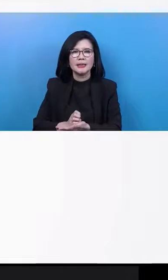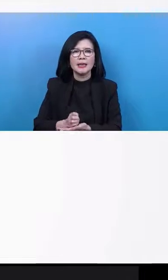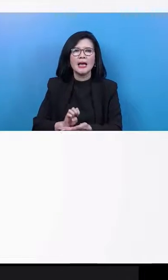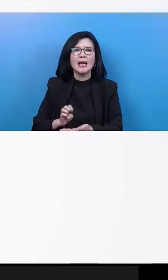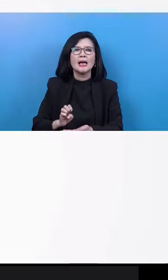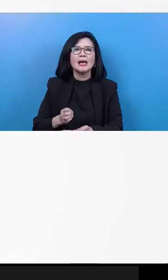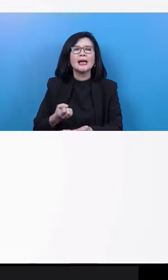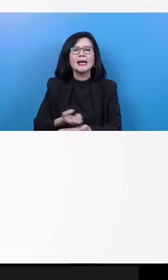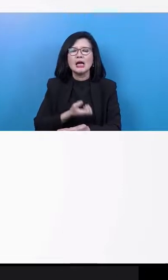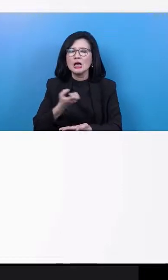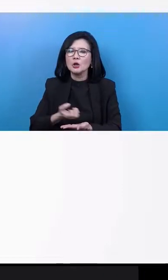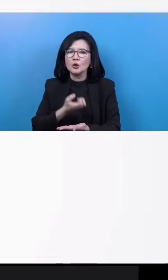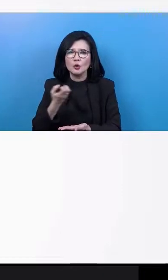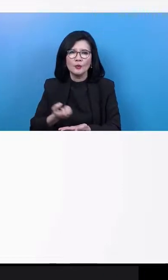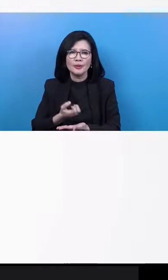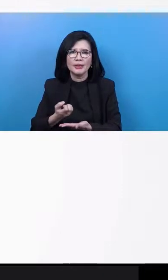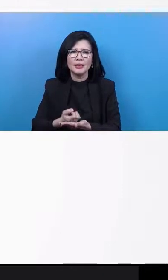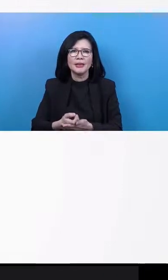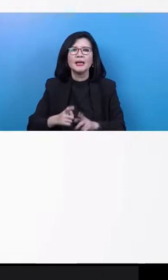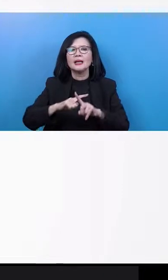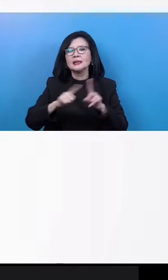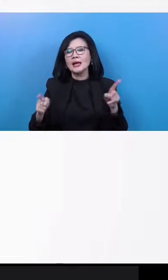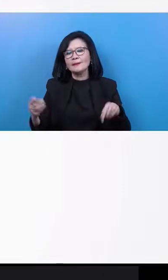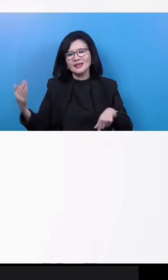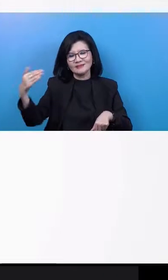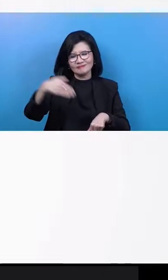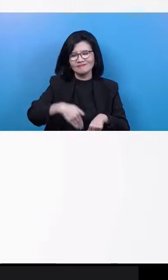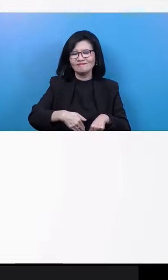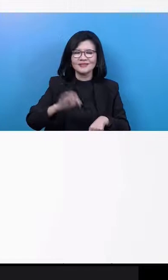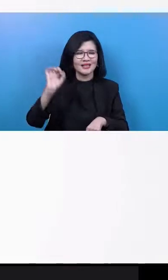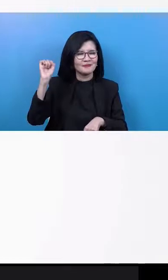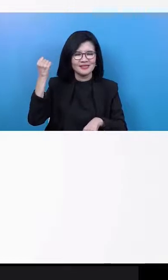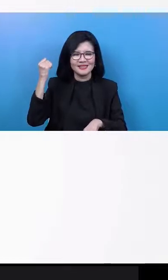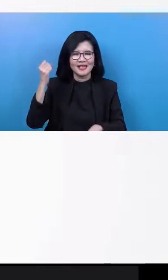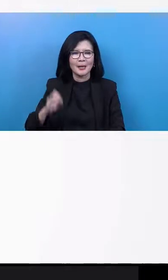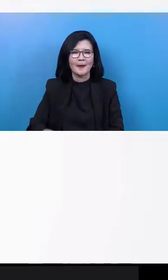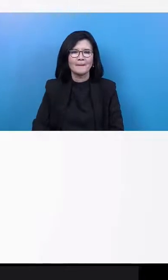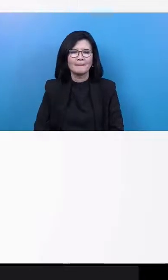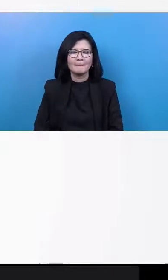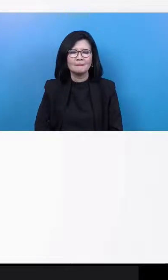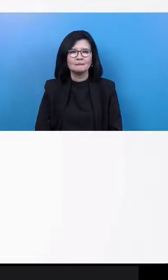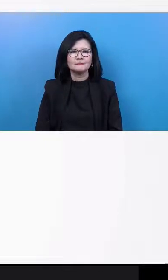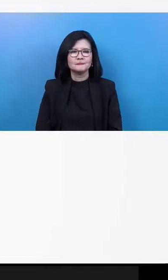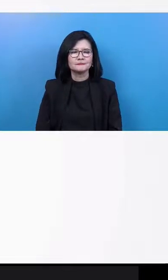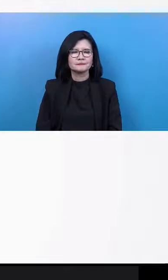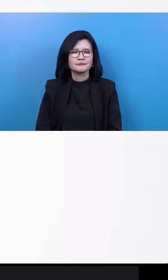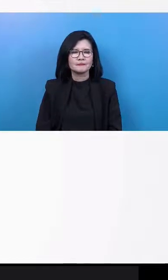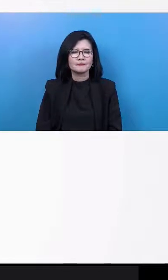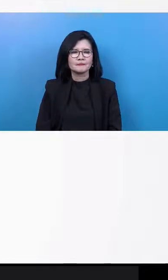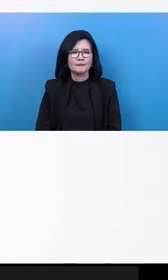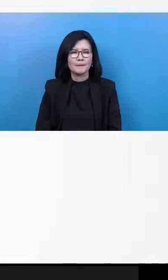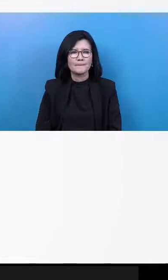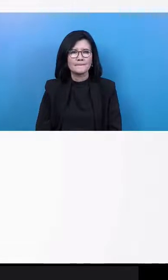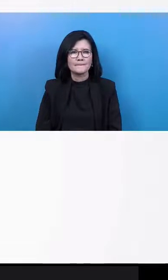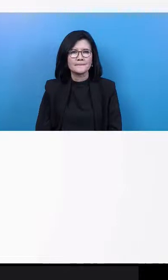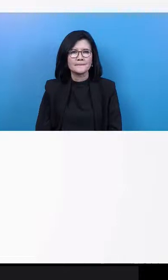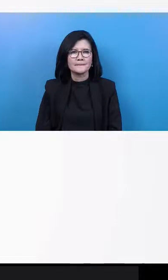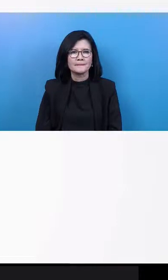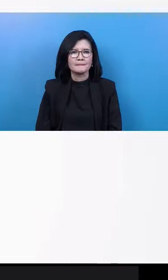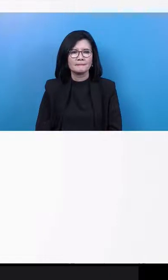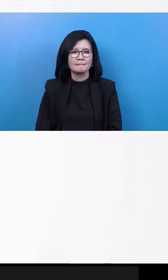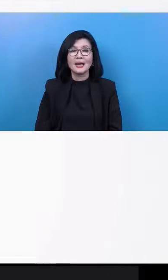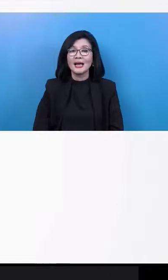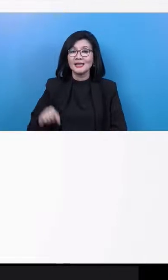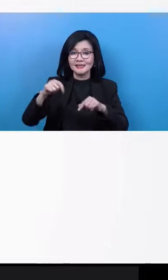Unfortunately, he could not join in his person. His colleague, Dr. Rianti, who leads the DRR related work